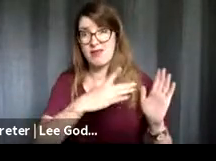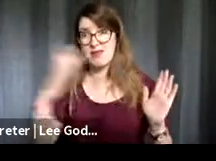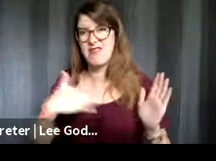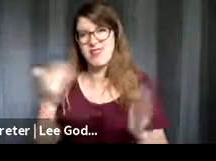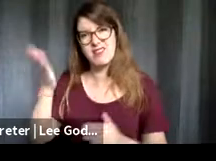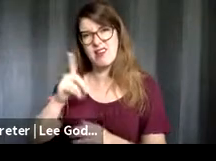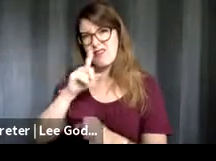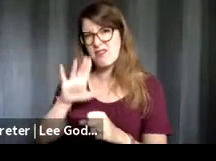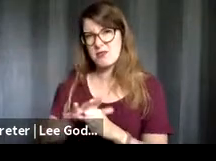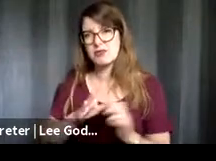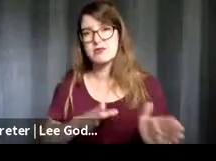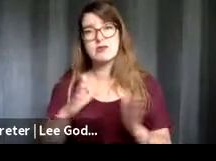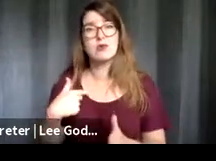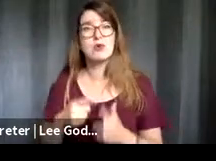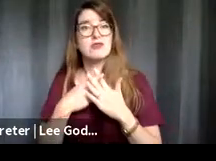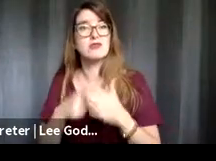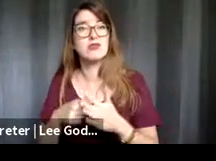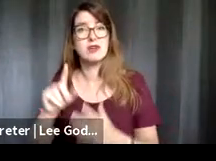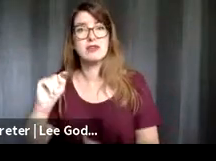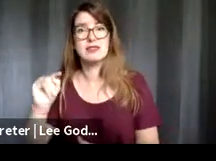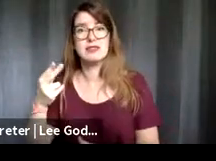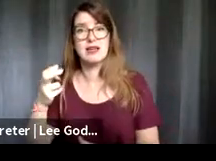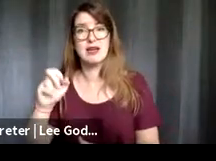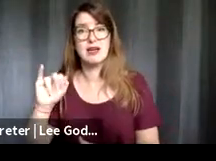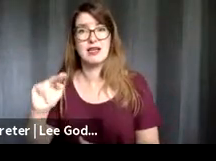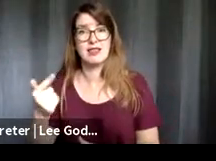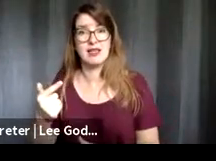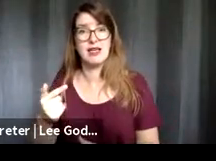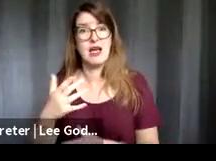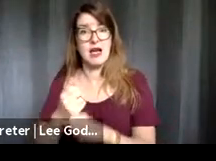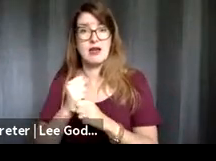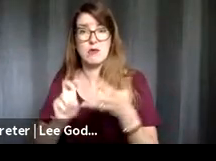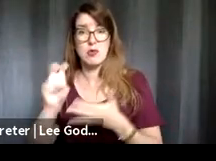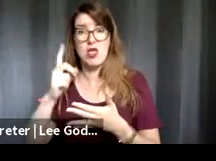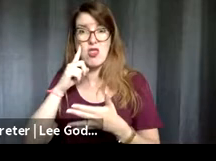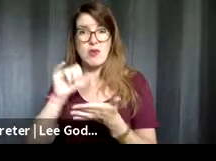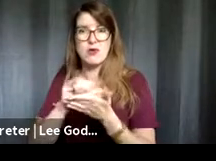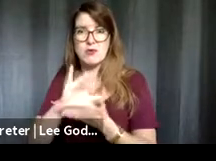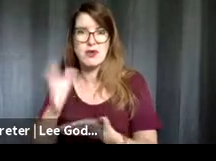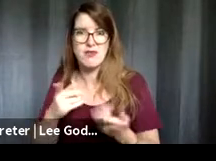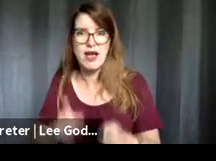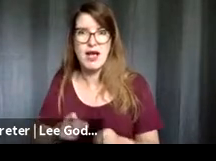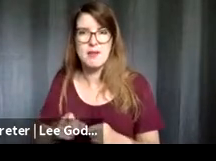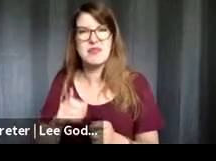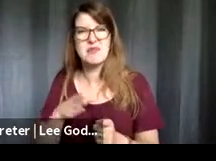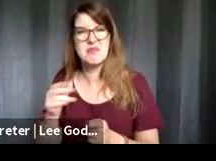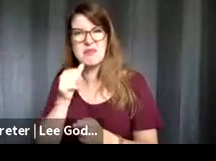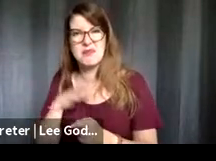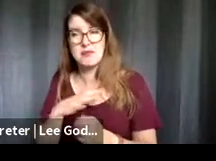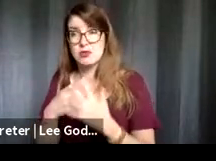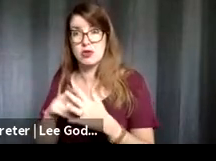thing. We started the tithing, and I got a promotion that I thought would never happen. When